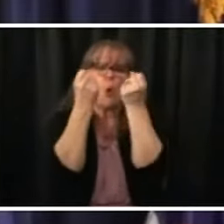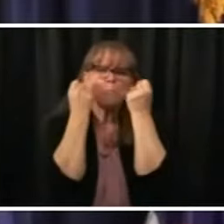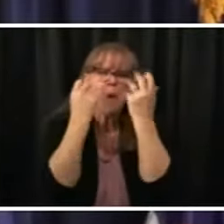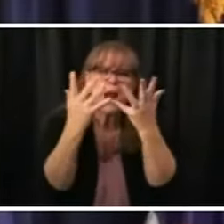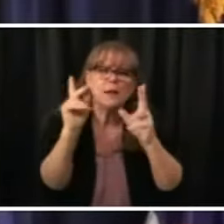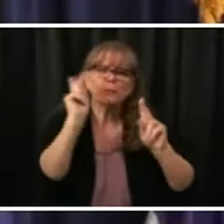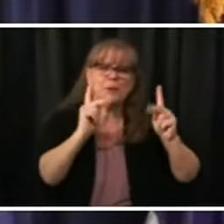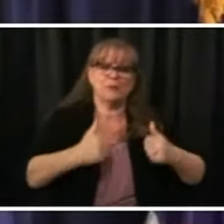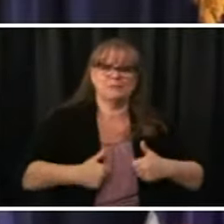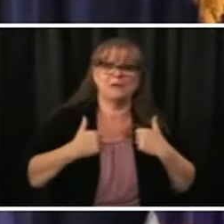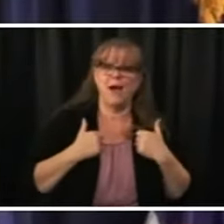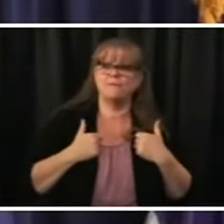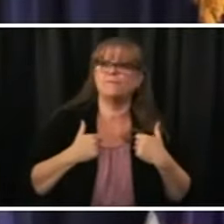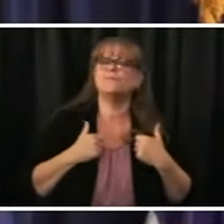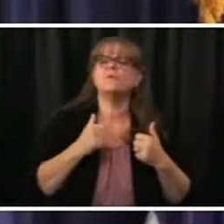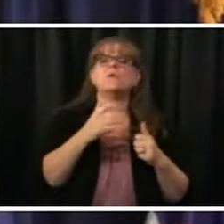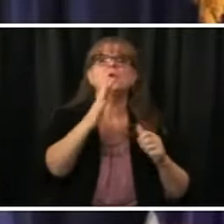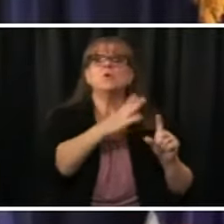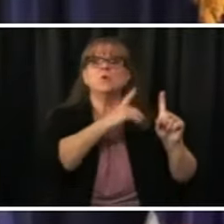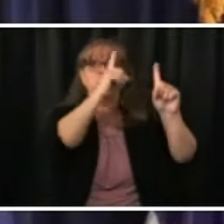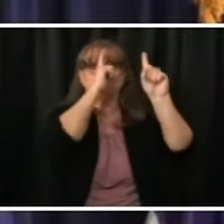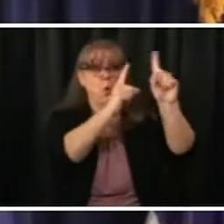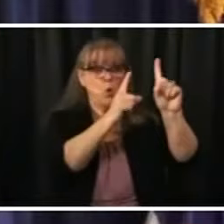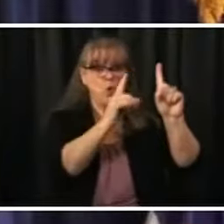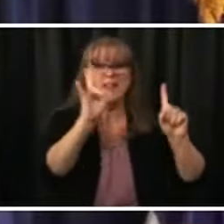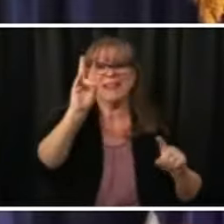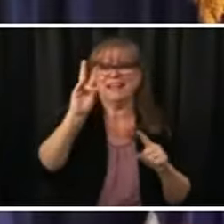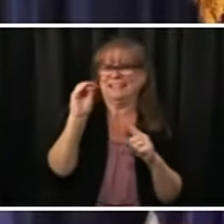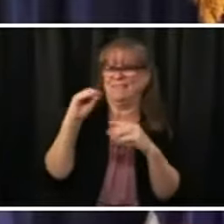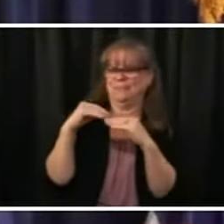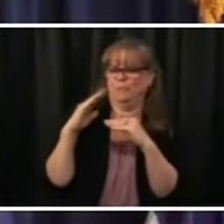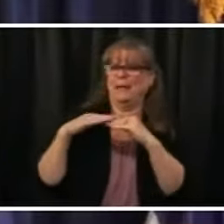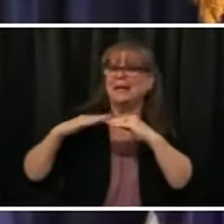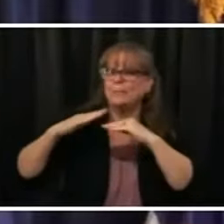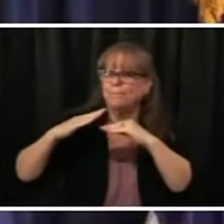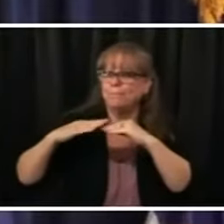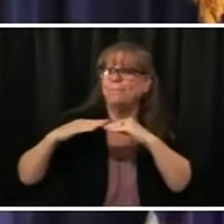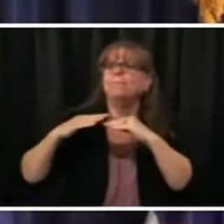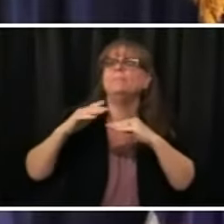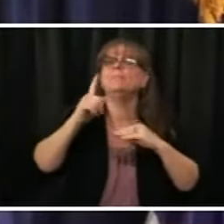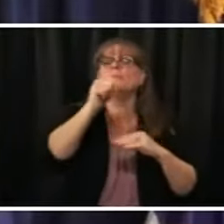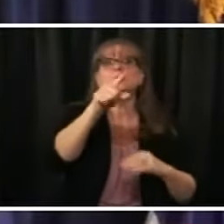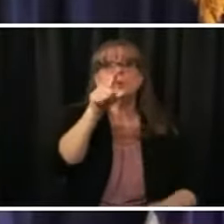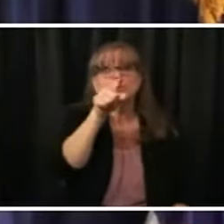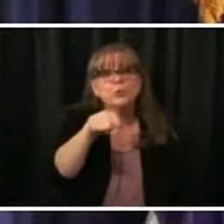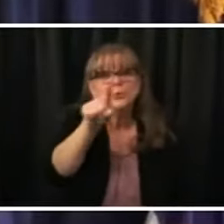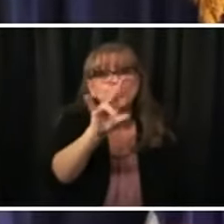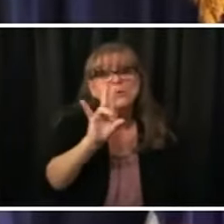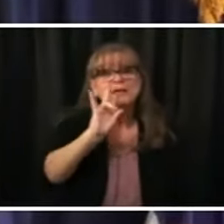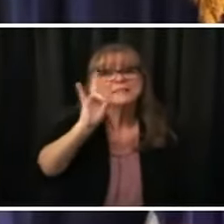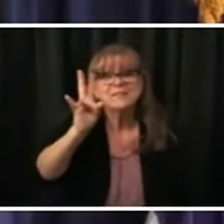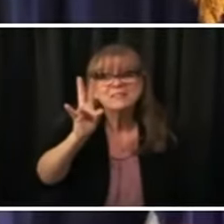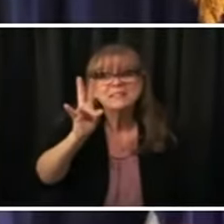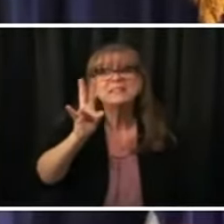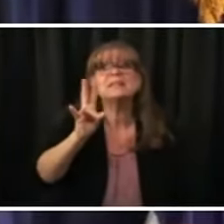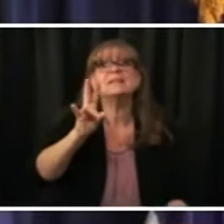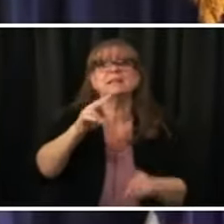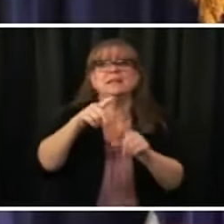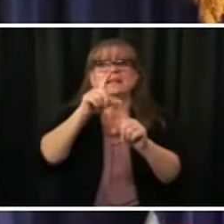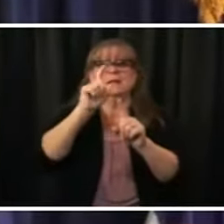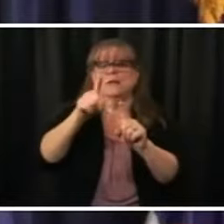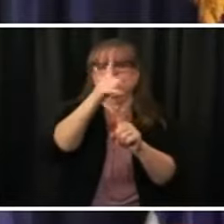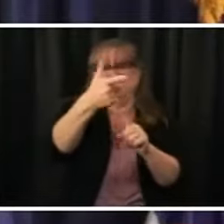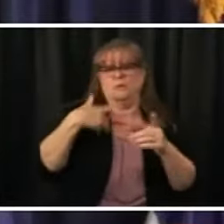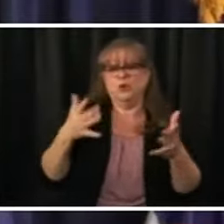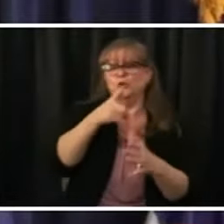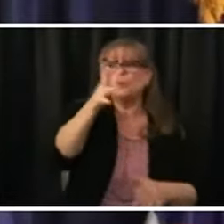goal is 70% and up, but hopefully if you're over 70 and watching this after you hear from Linda and Rebecca and you see how easy it was, you'll agree to